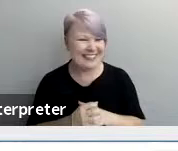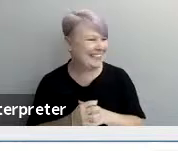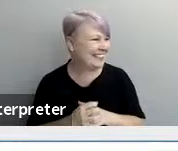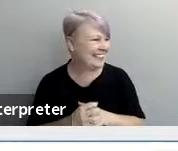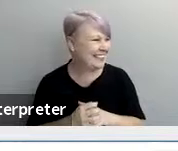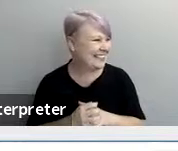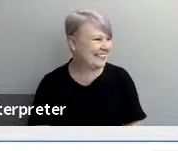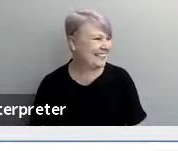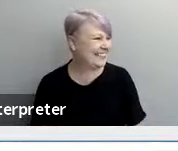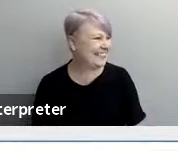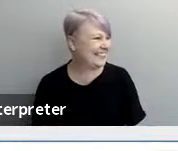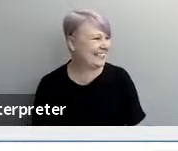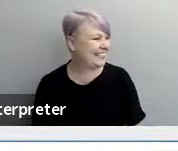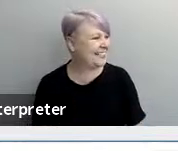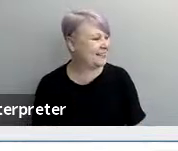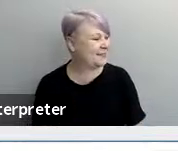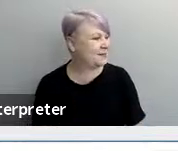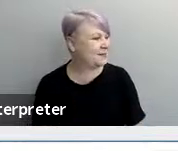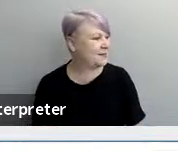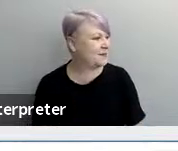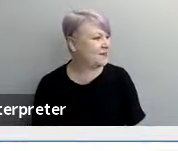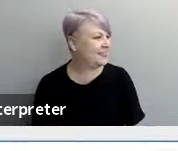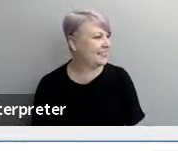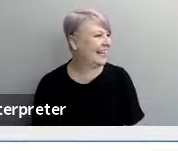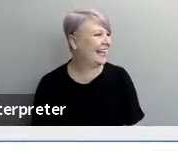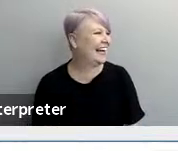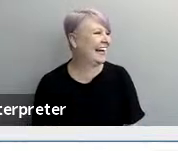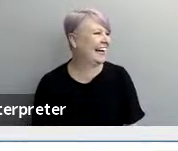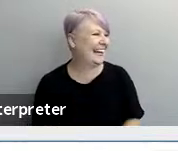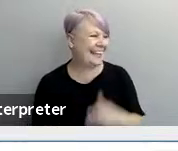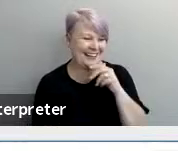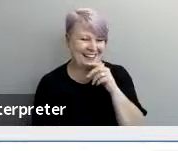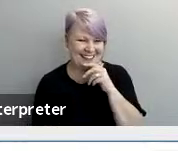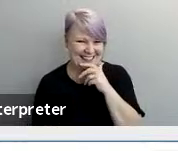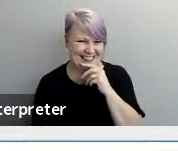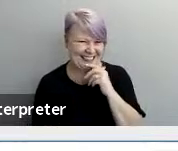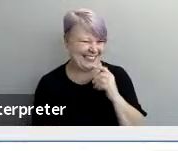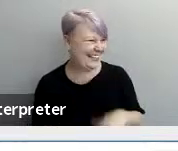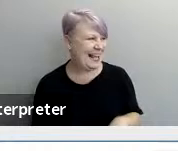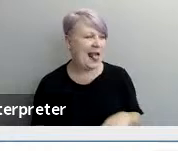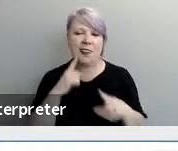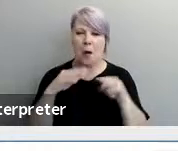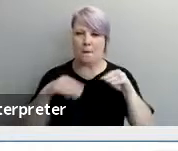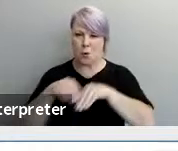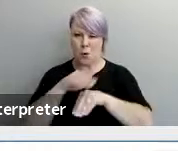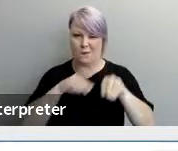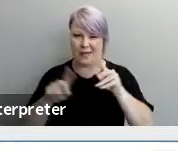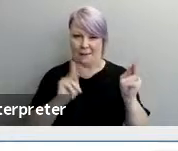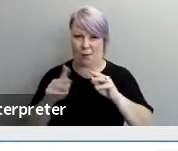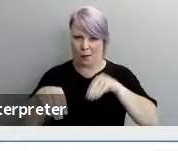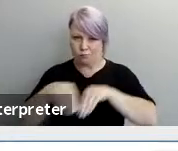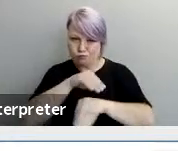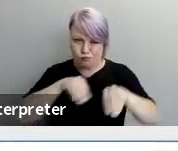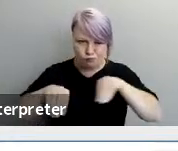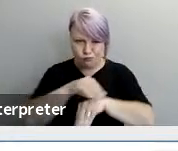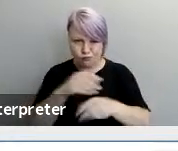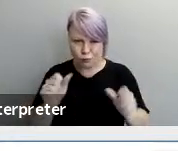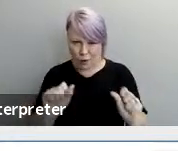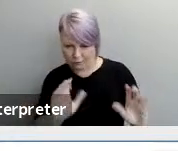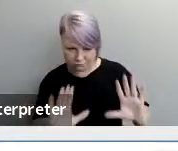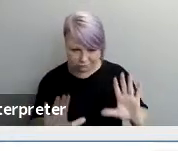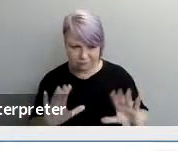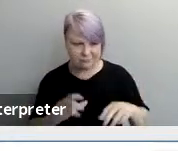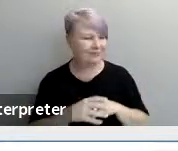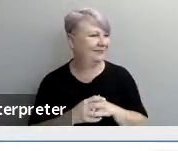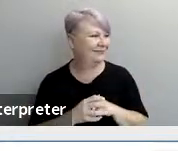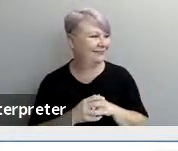you go. I'm gonna have you go, Because you're taller. everybody, whatever. Okay,